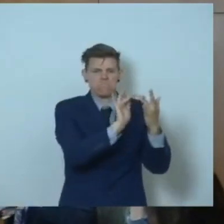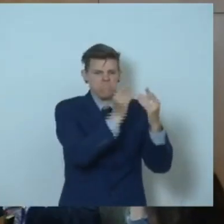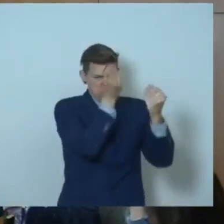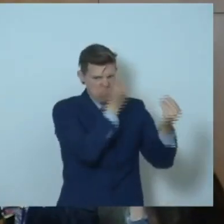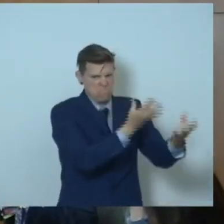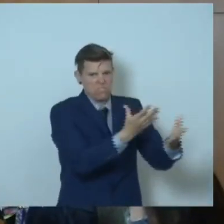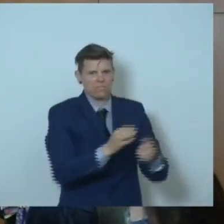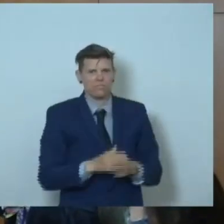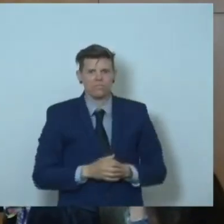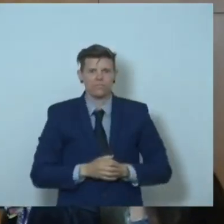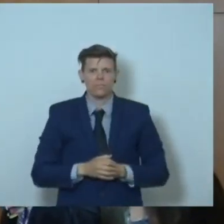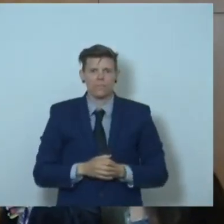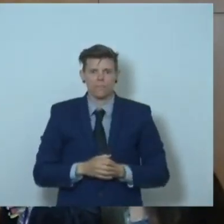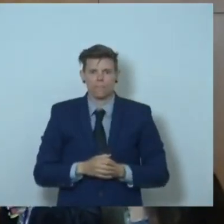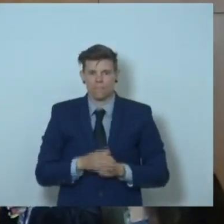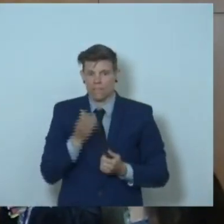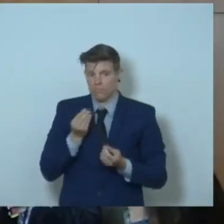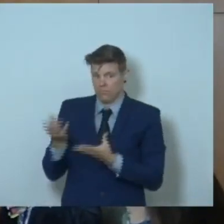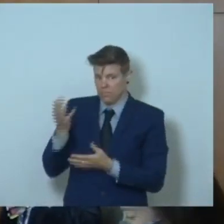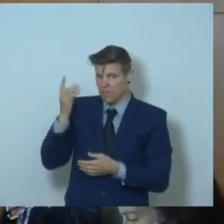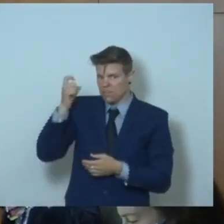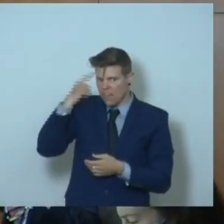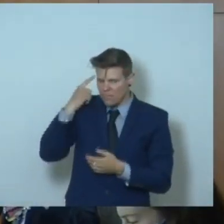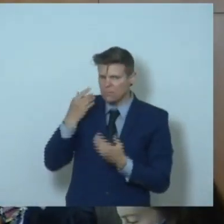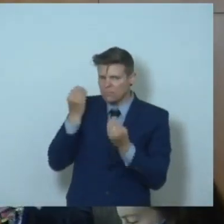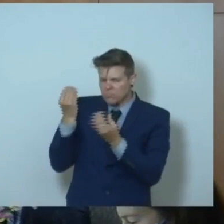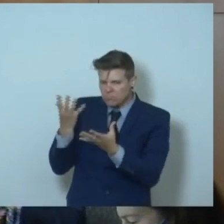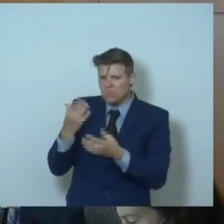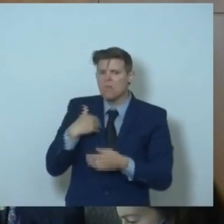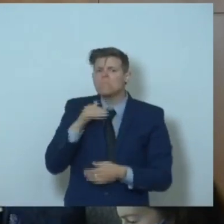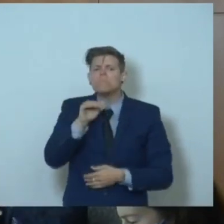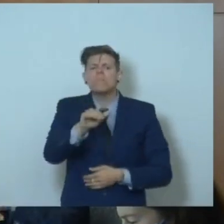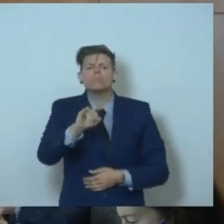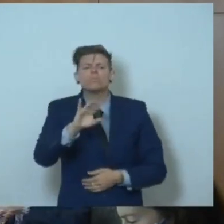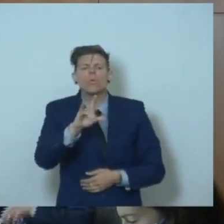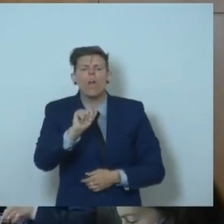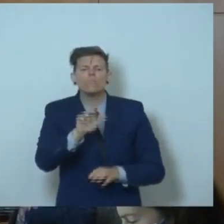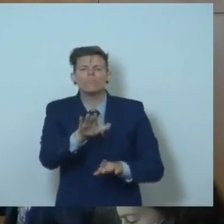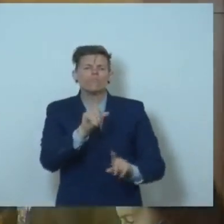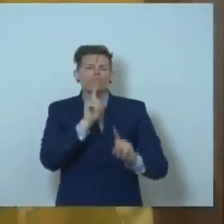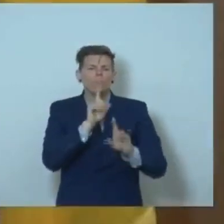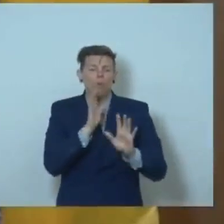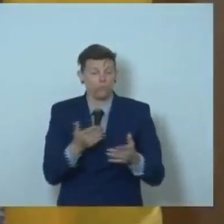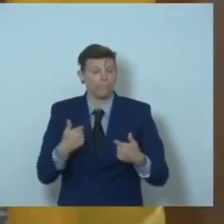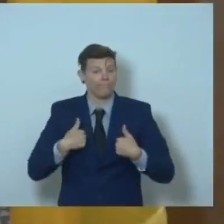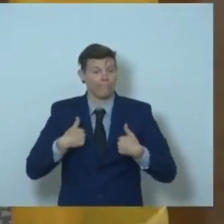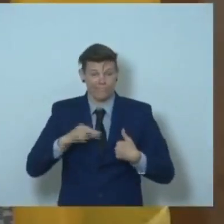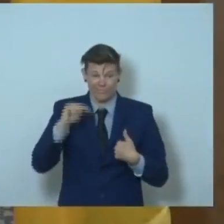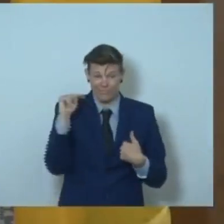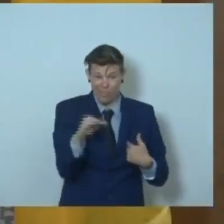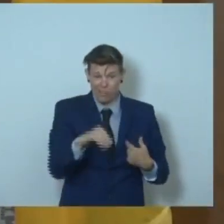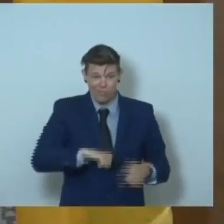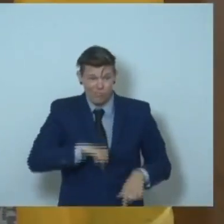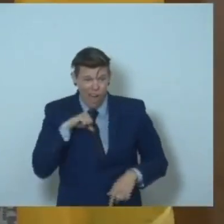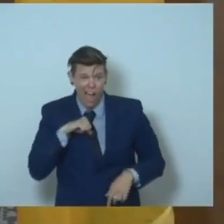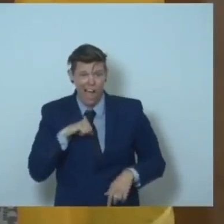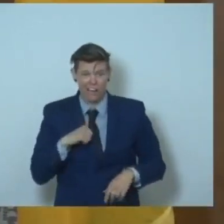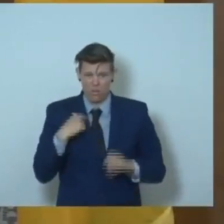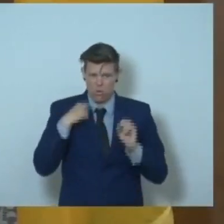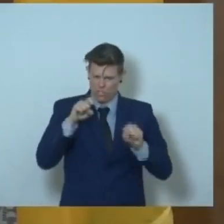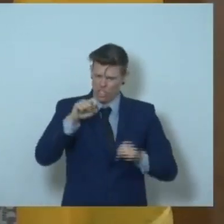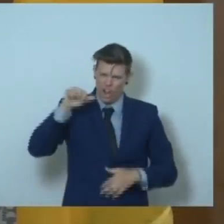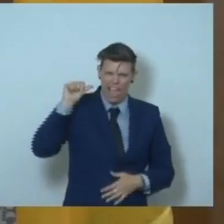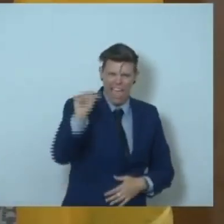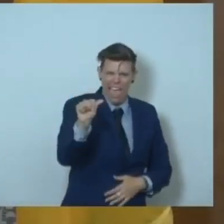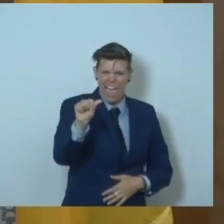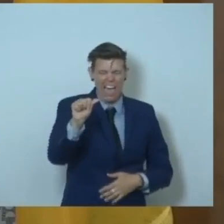Julia, two things. One, I'm going to take this as, New Mexico pride, so right on. We should get an A, and I'll put the